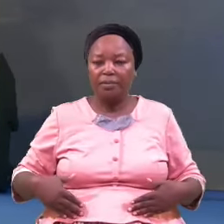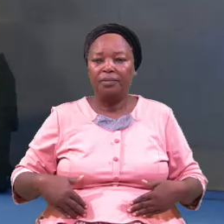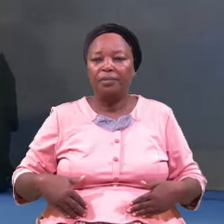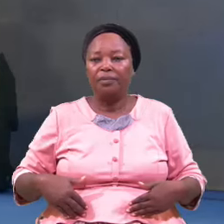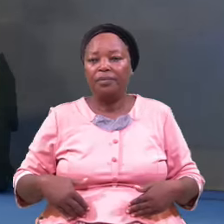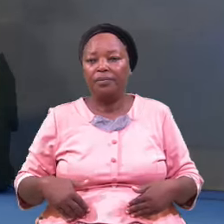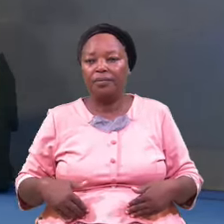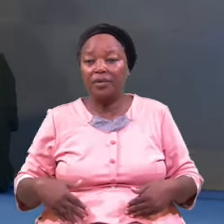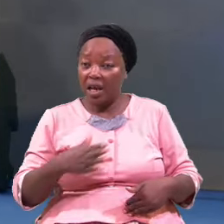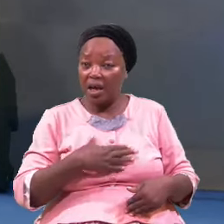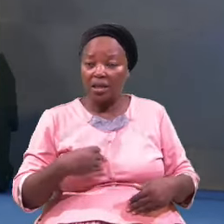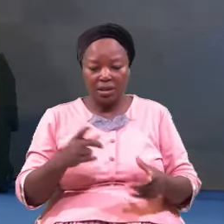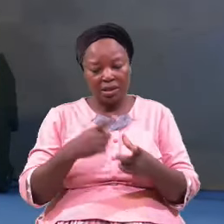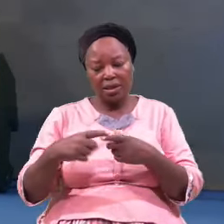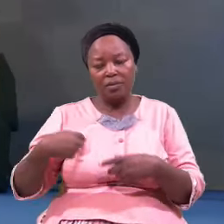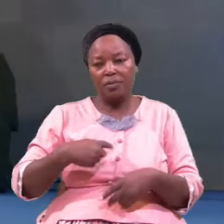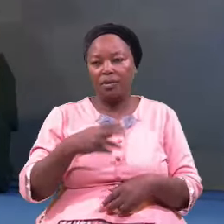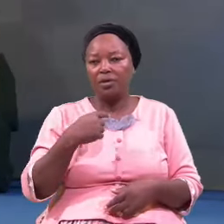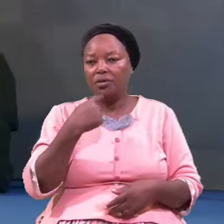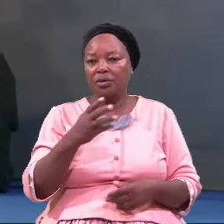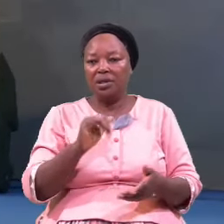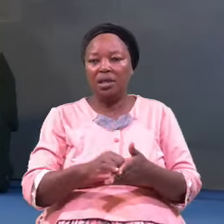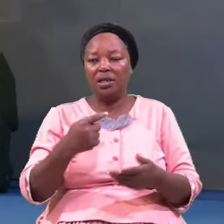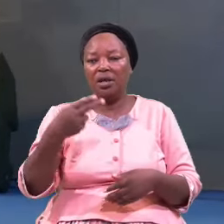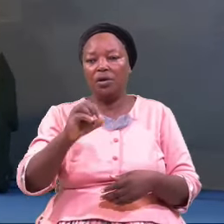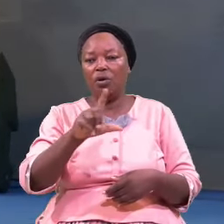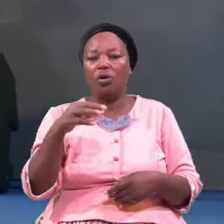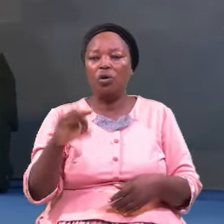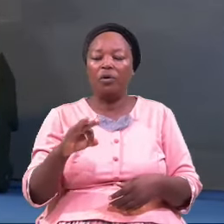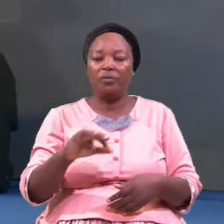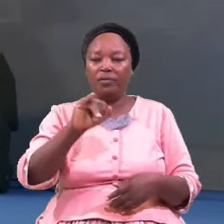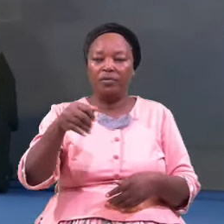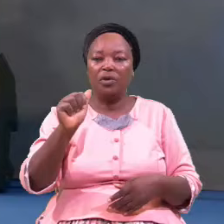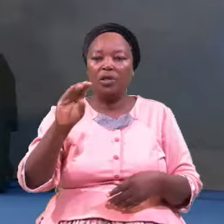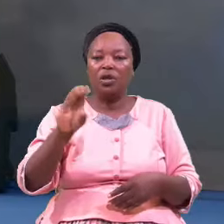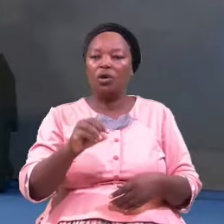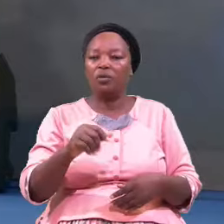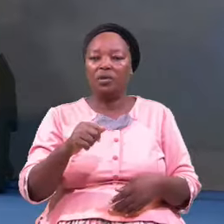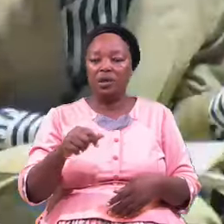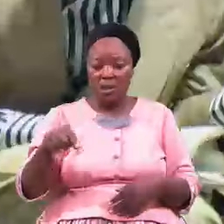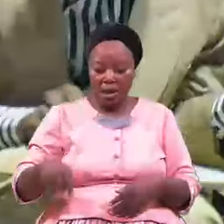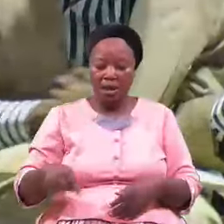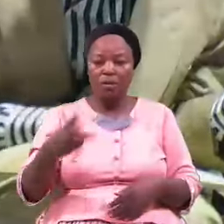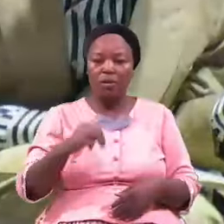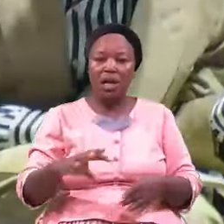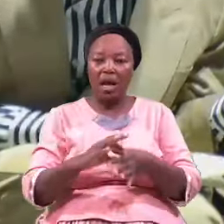And they were told that the hollow of Jacob's thigh Was out of joint